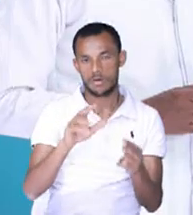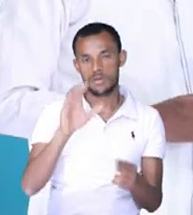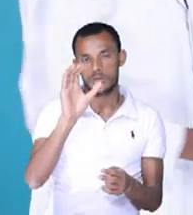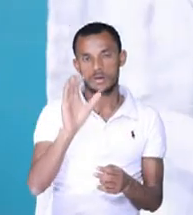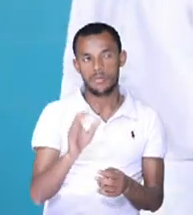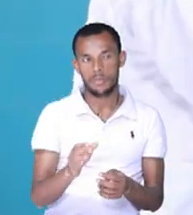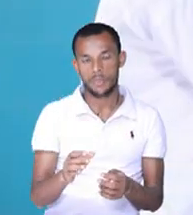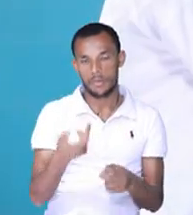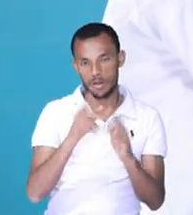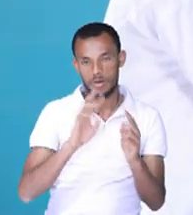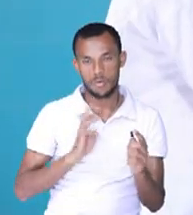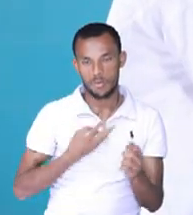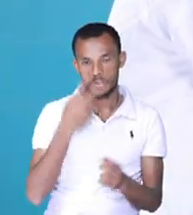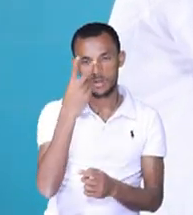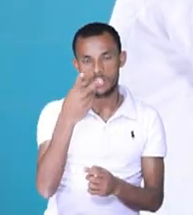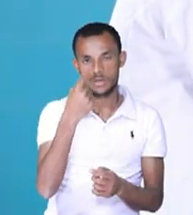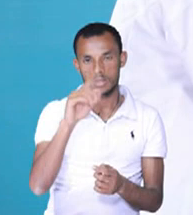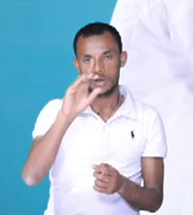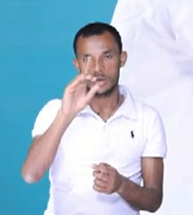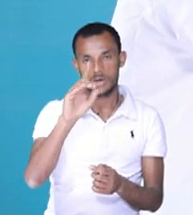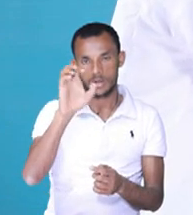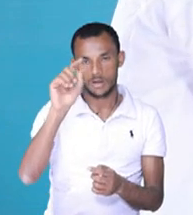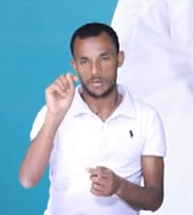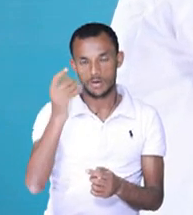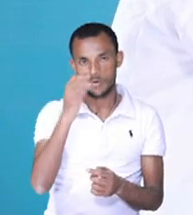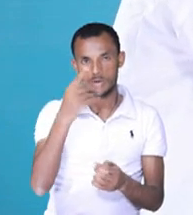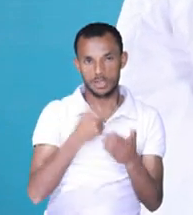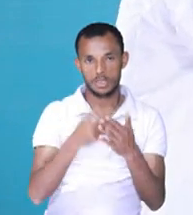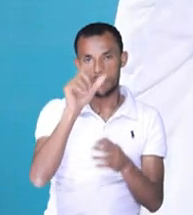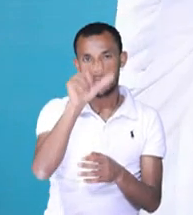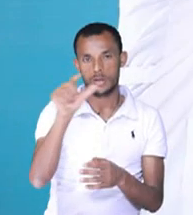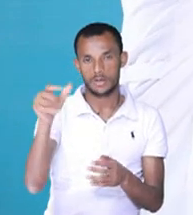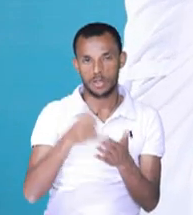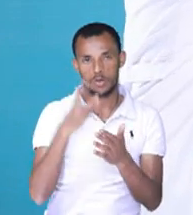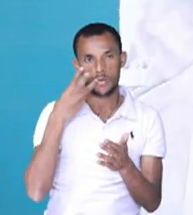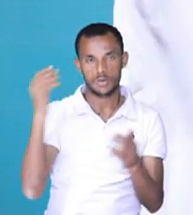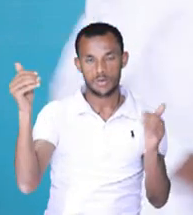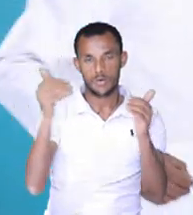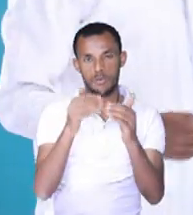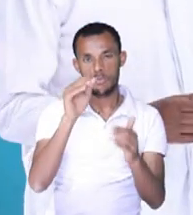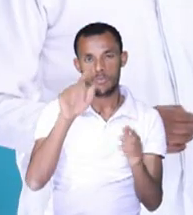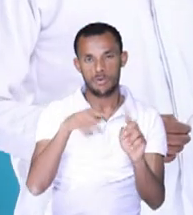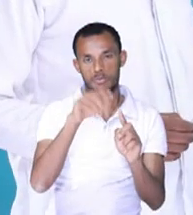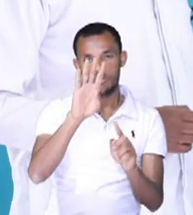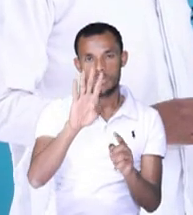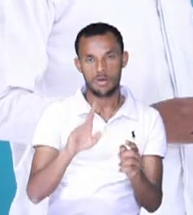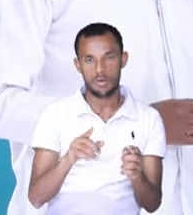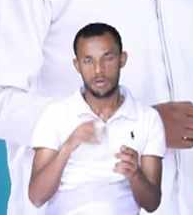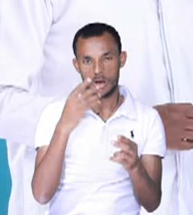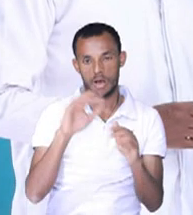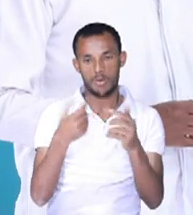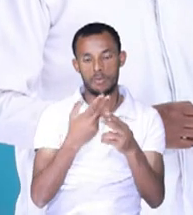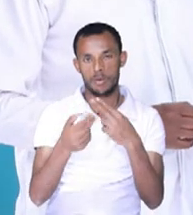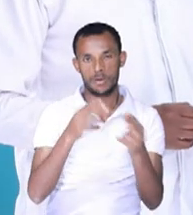one. But what you are told, the determinant of this matrix, it was equal to have positive 4. So I have to